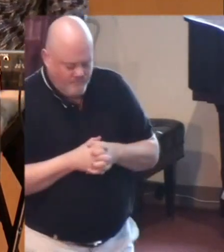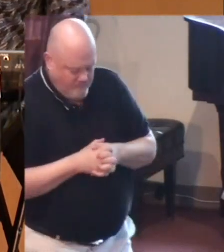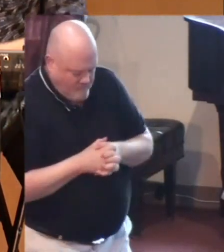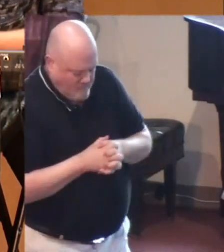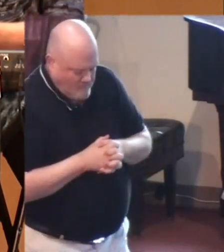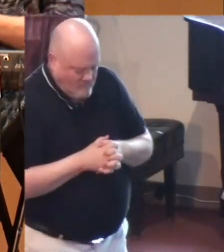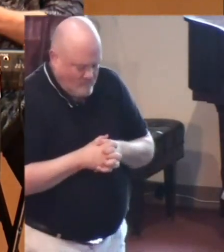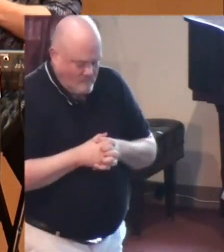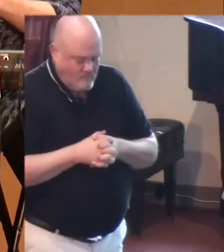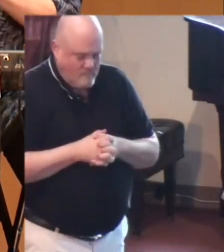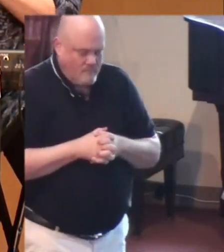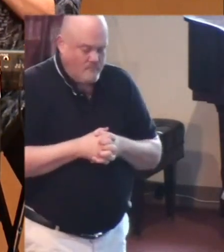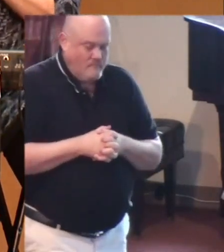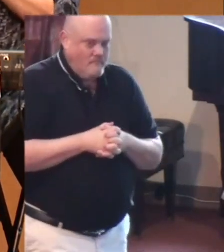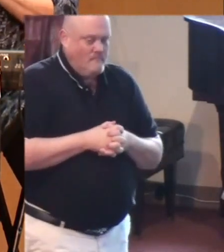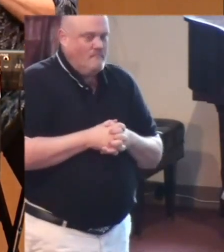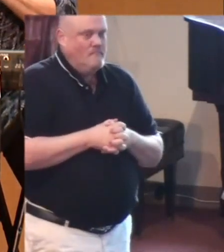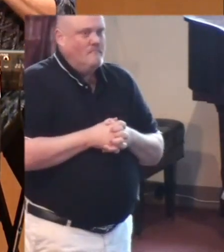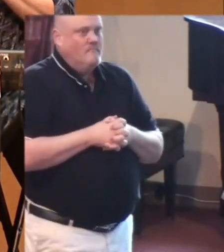wings.